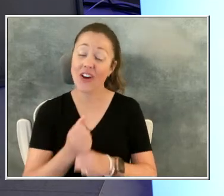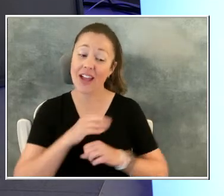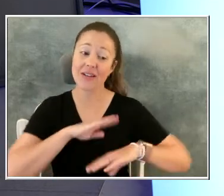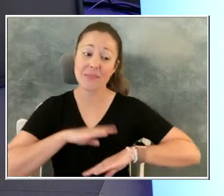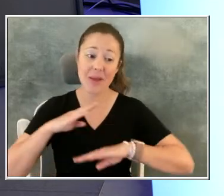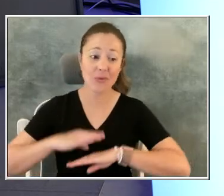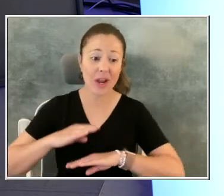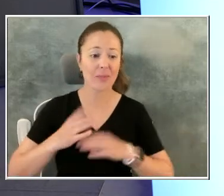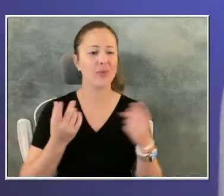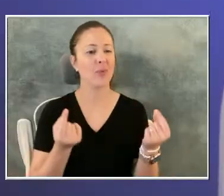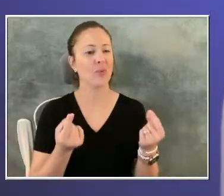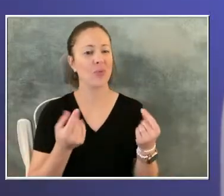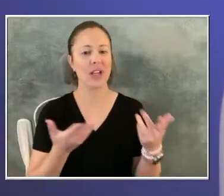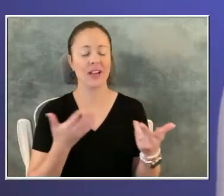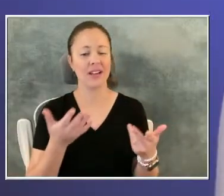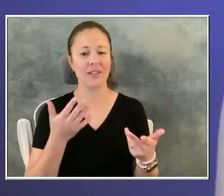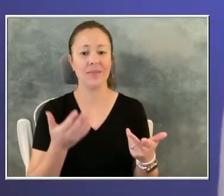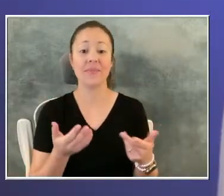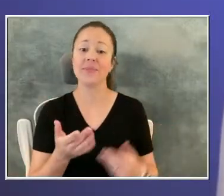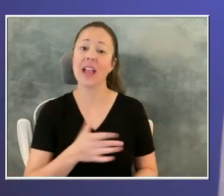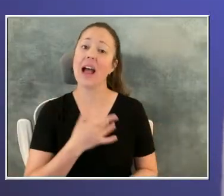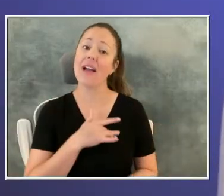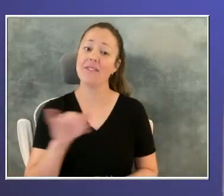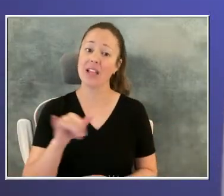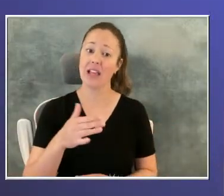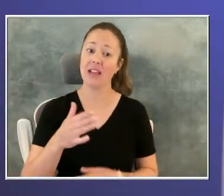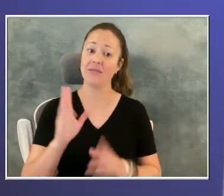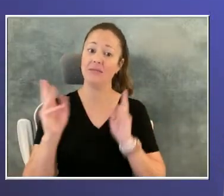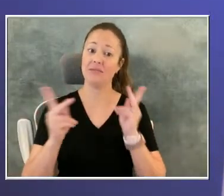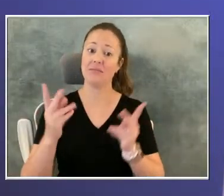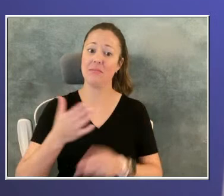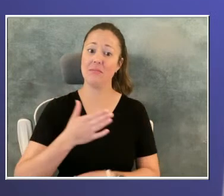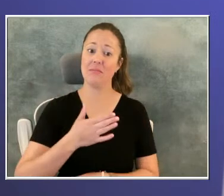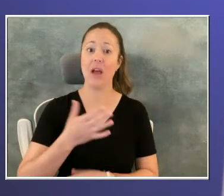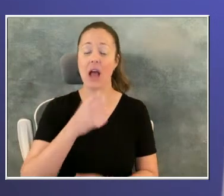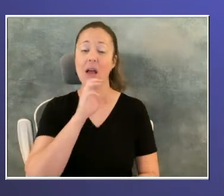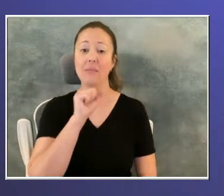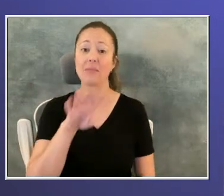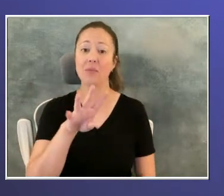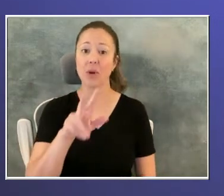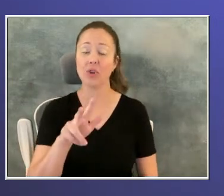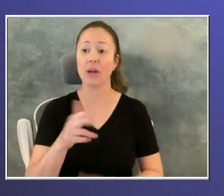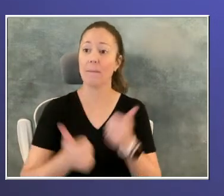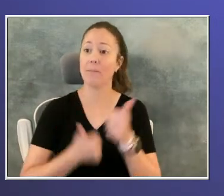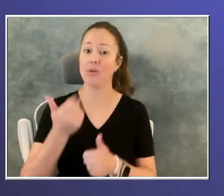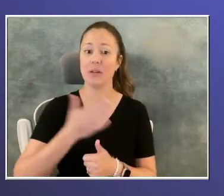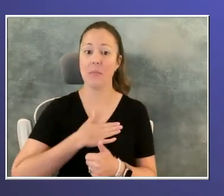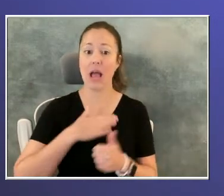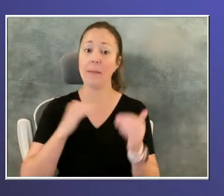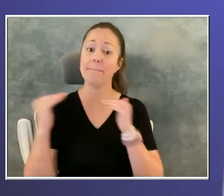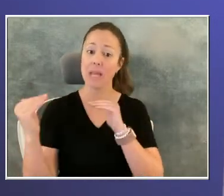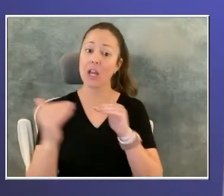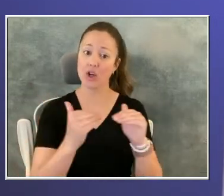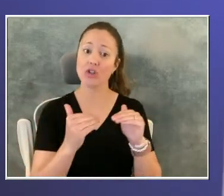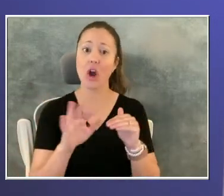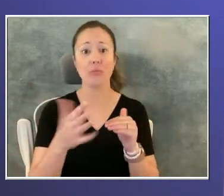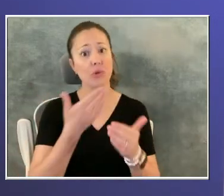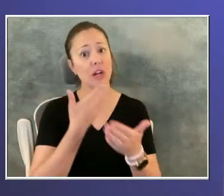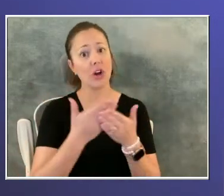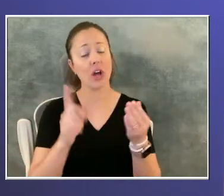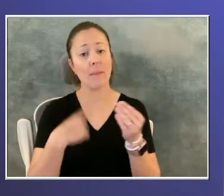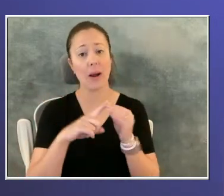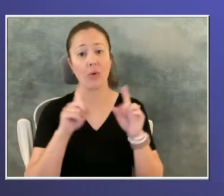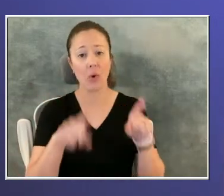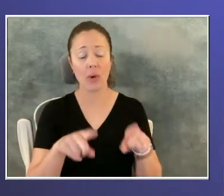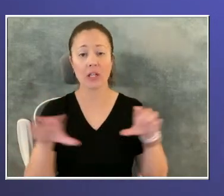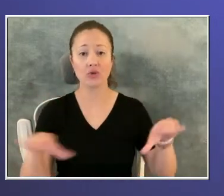out there? Well, I mean, I feel like generally the people in my I'm 43. I feel like most of my peers are pretty good about getting their mammograms